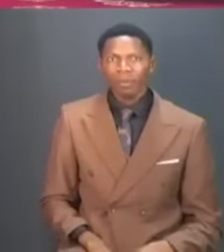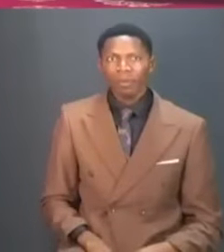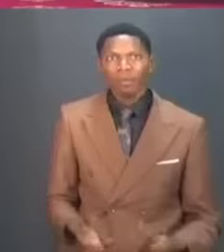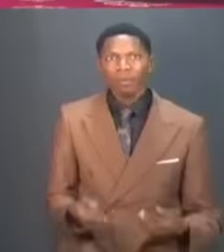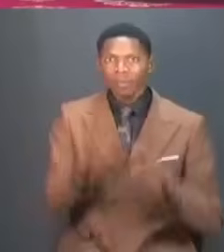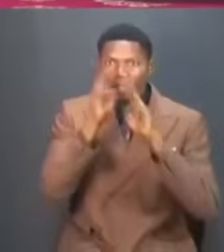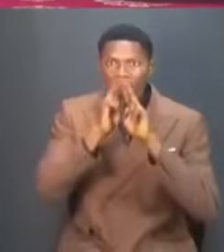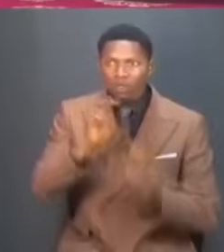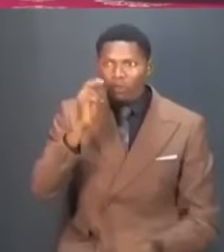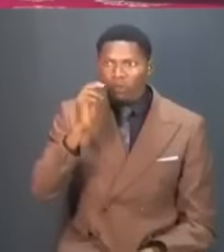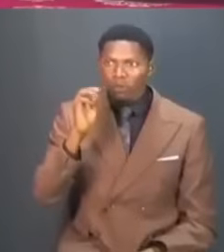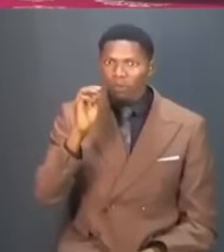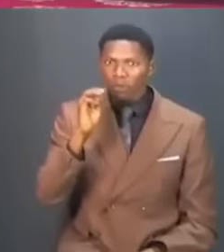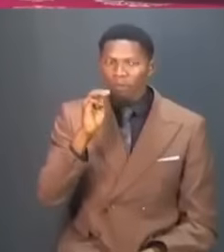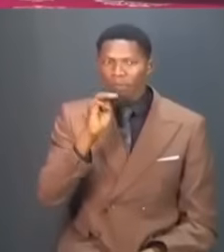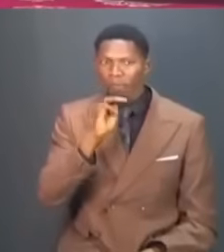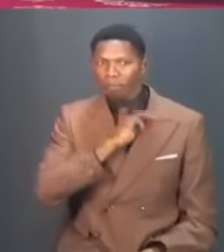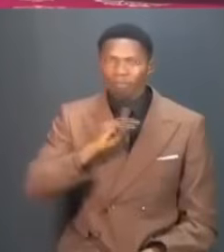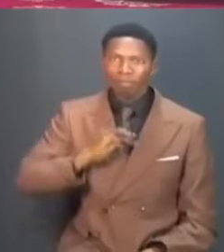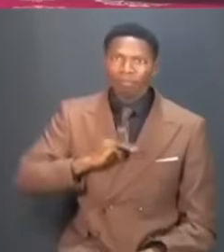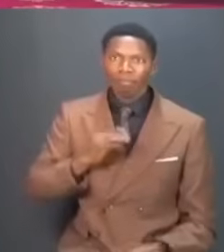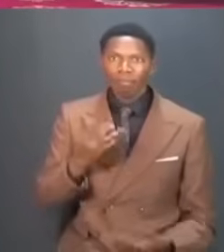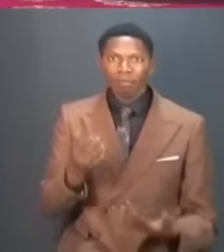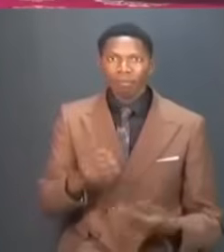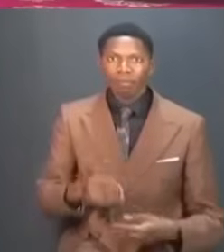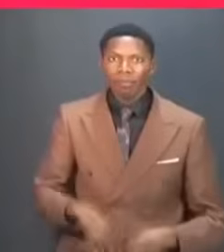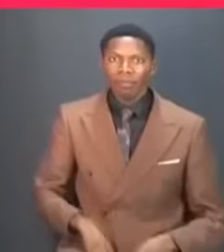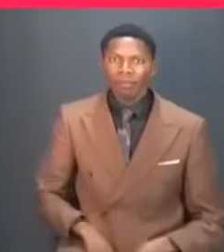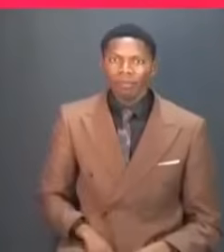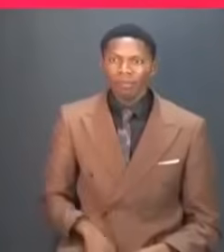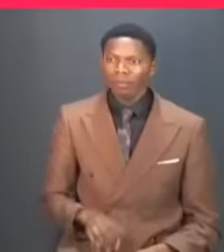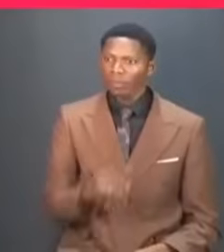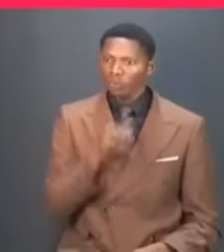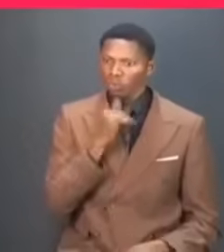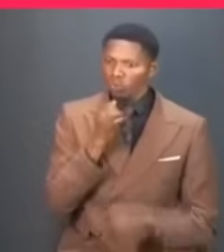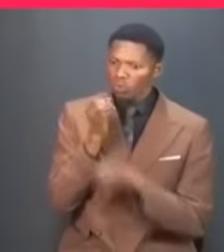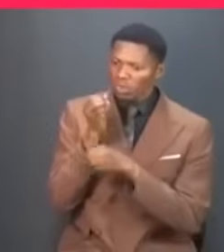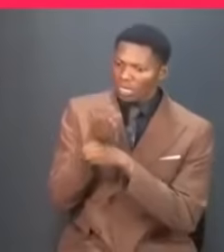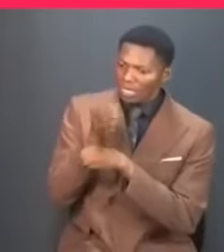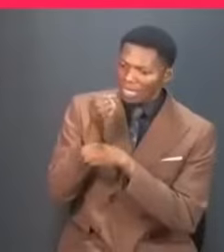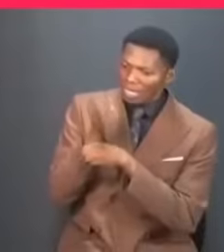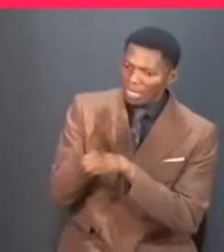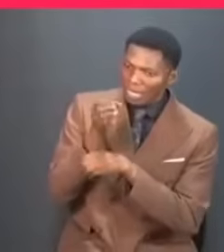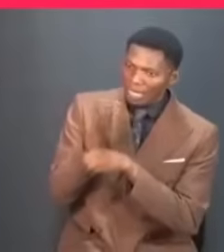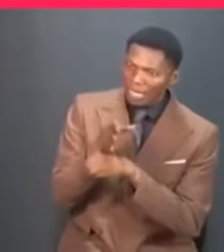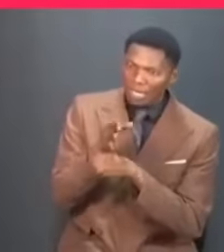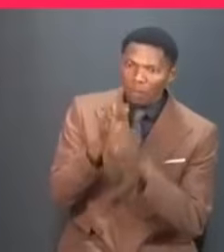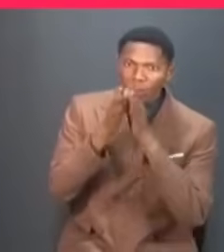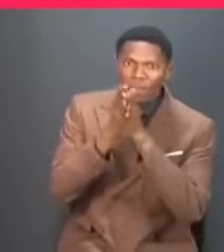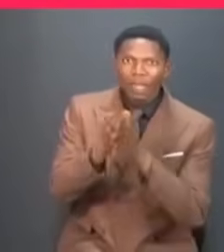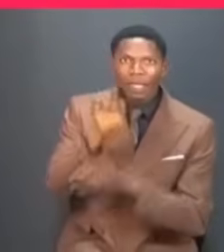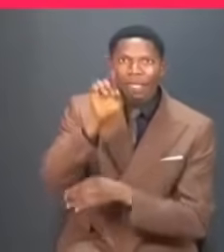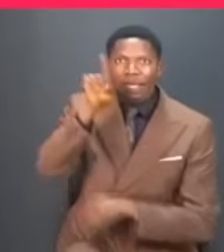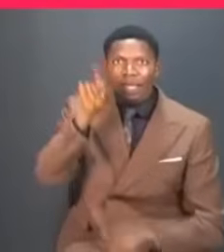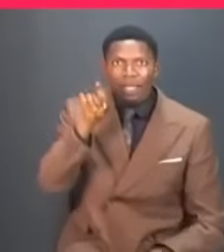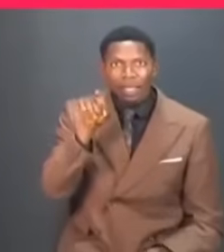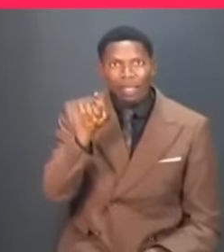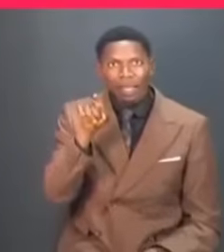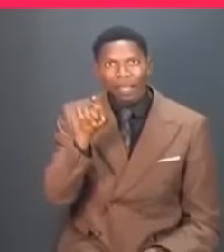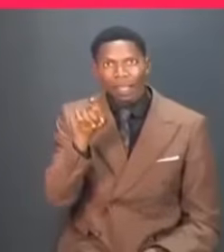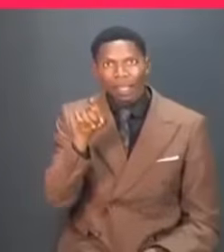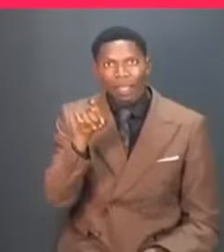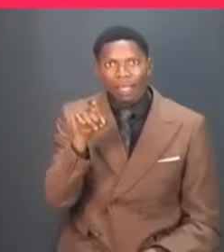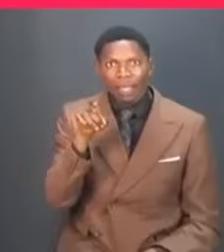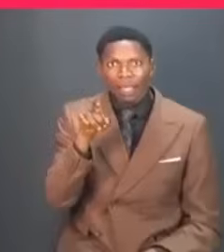Honourable members, usually it's not advisable to ask a question, are you